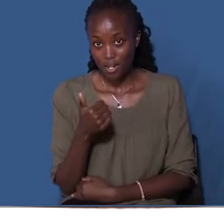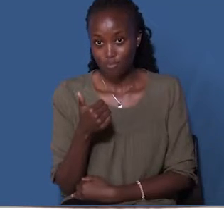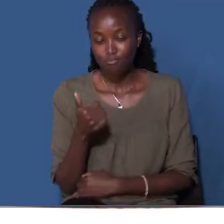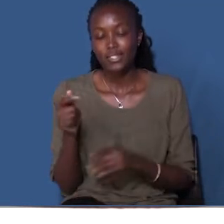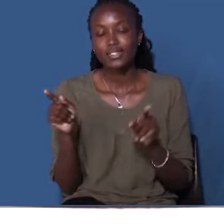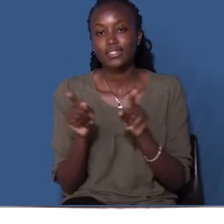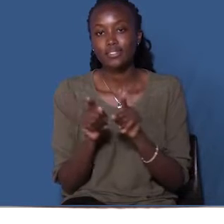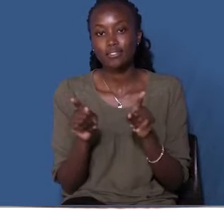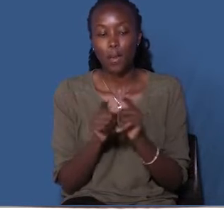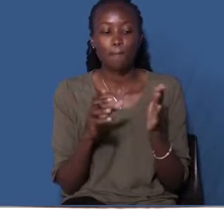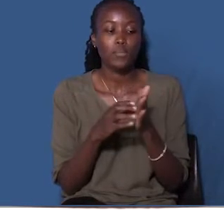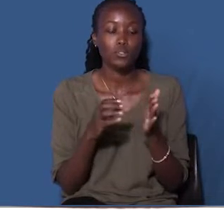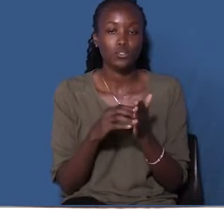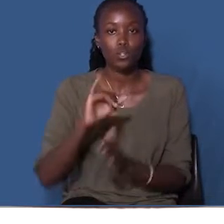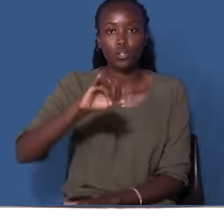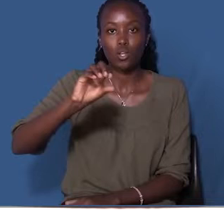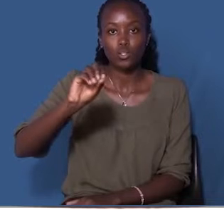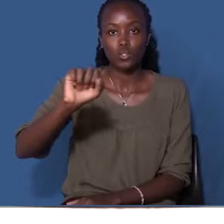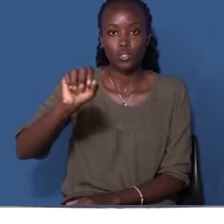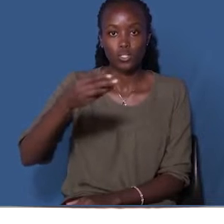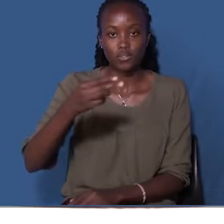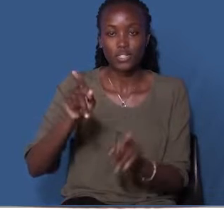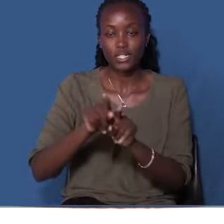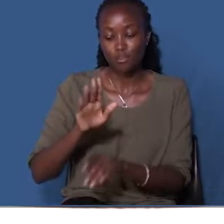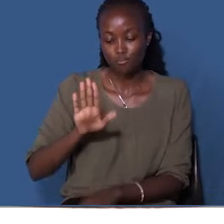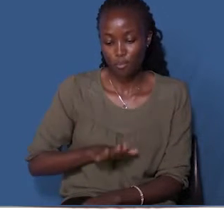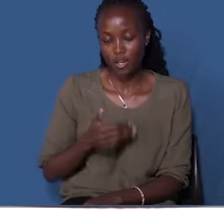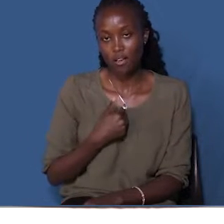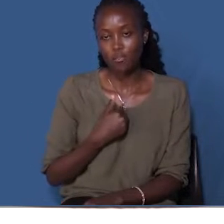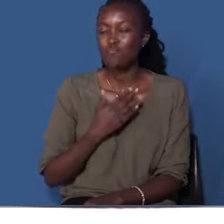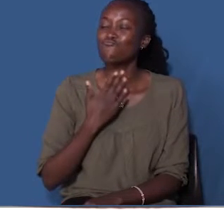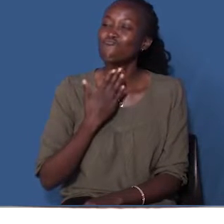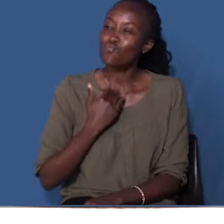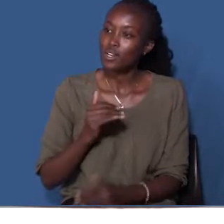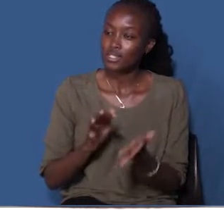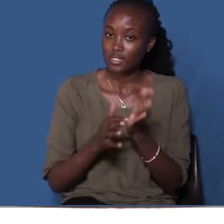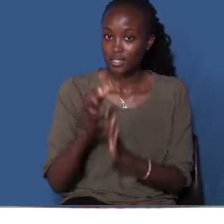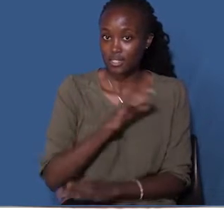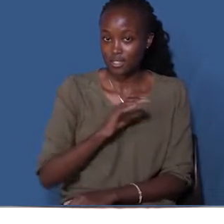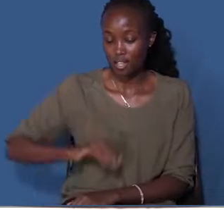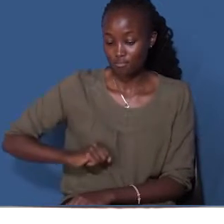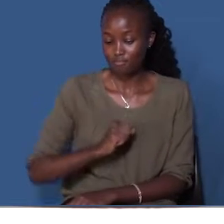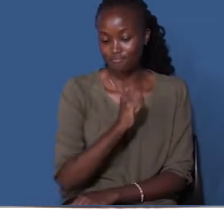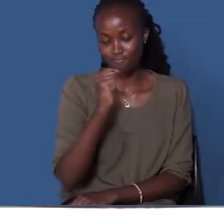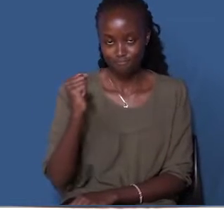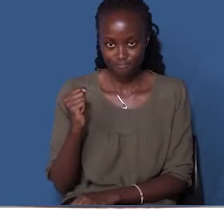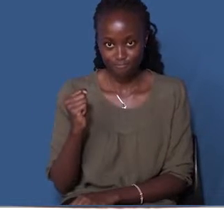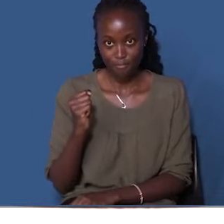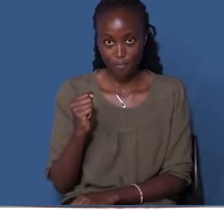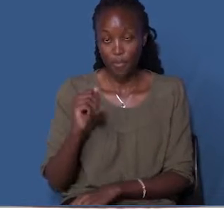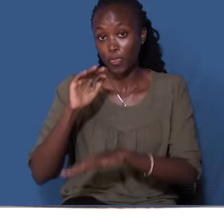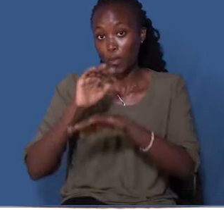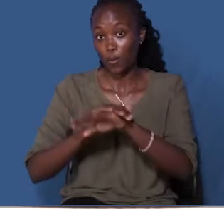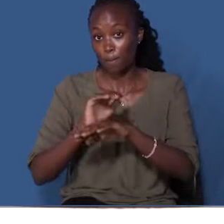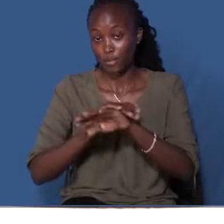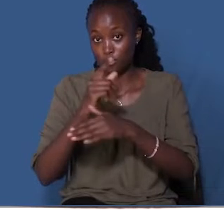same position. They were longing to see Christ resurrected. But the beauty is this.